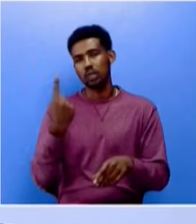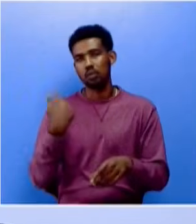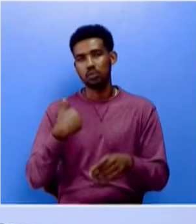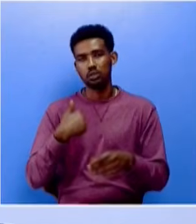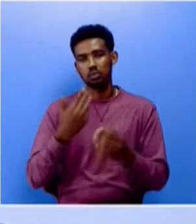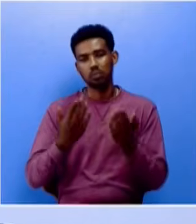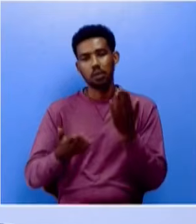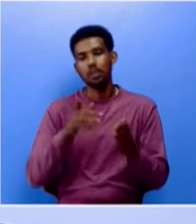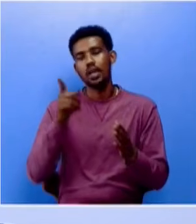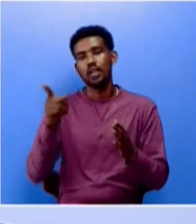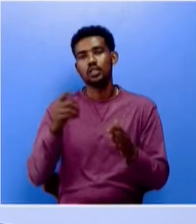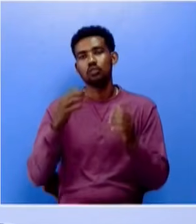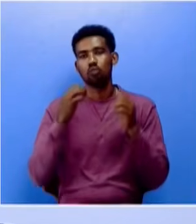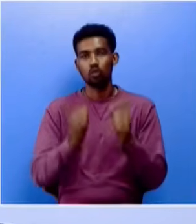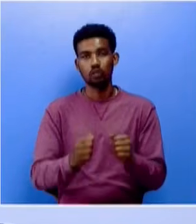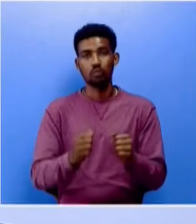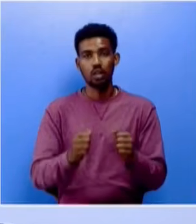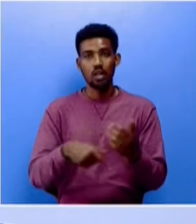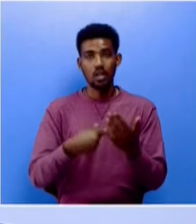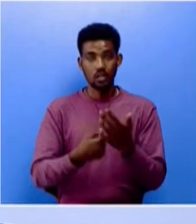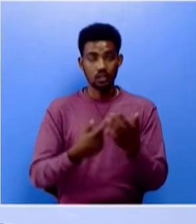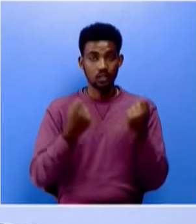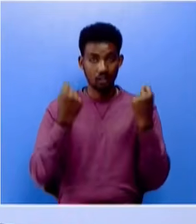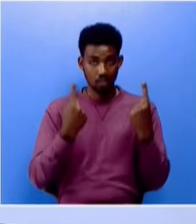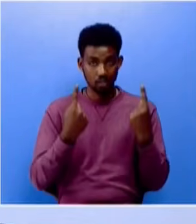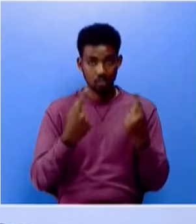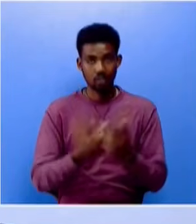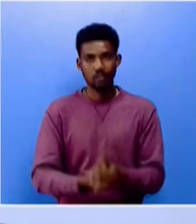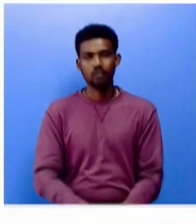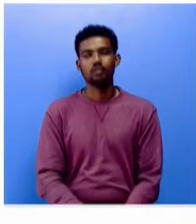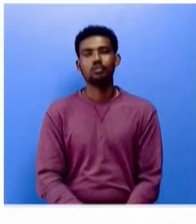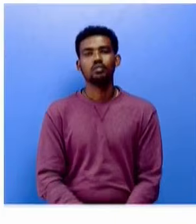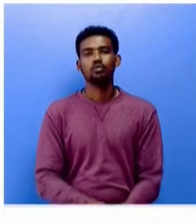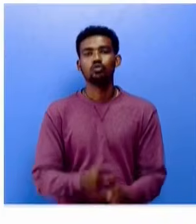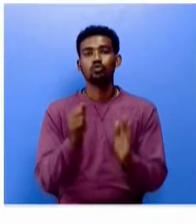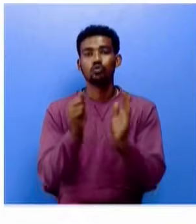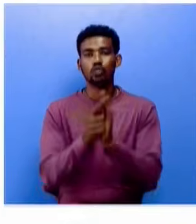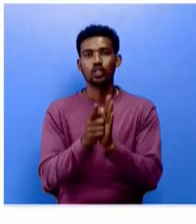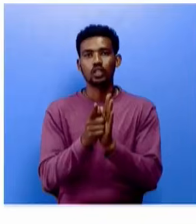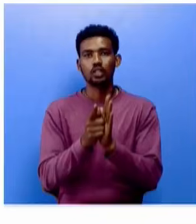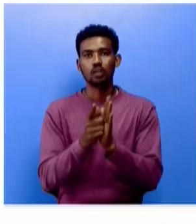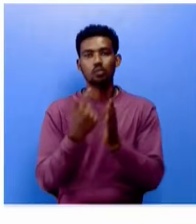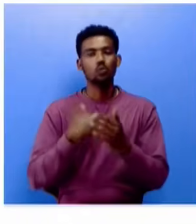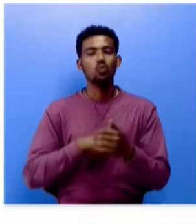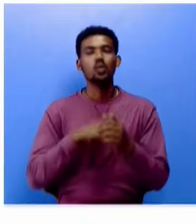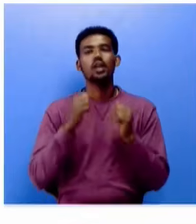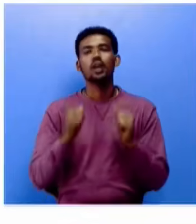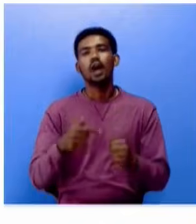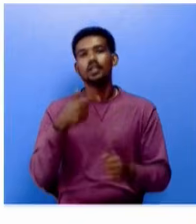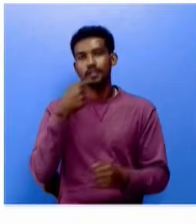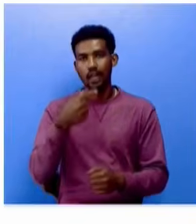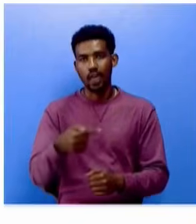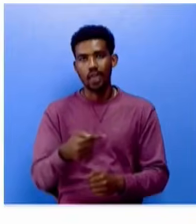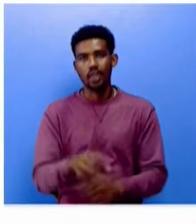possible. Is it clear? For example, we can say,